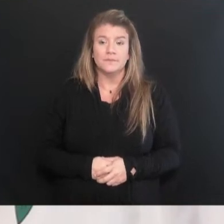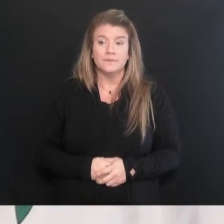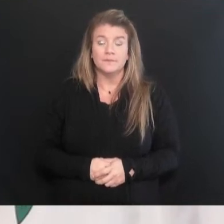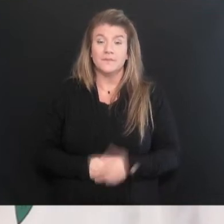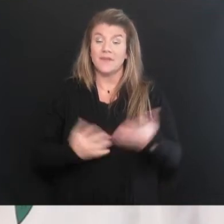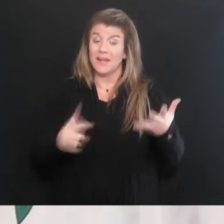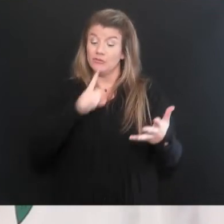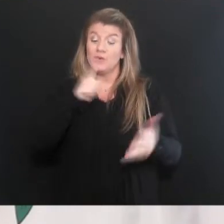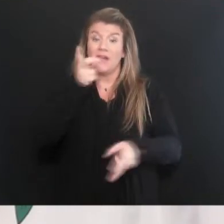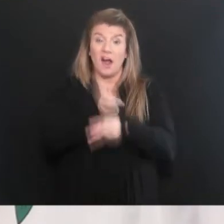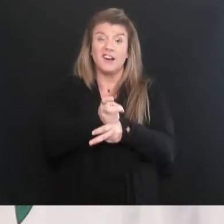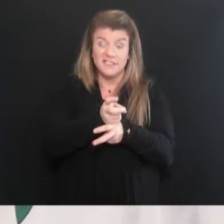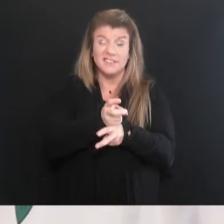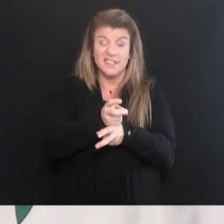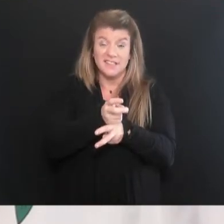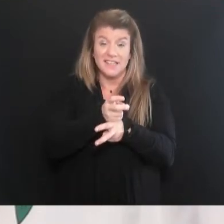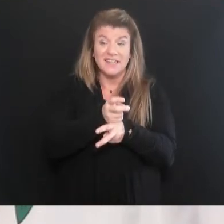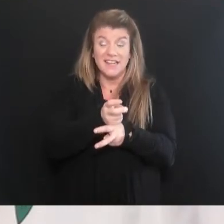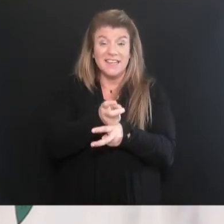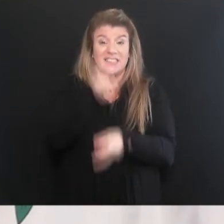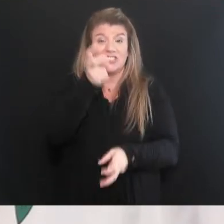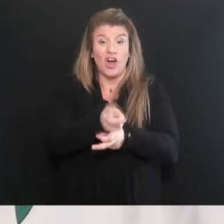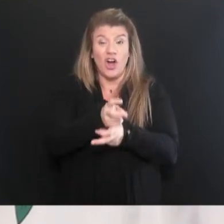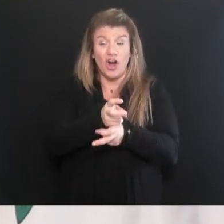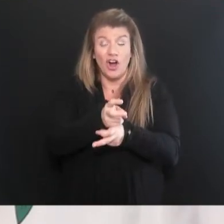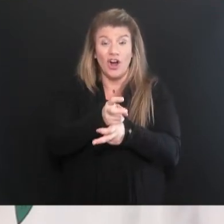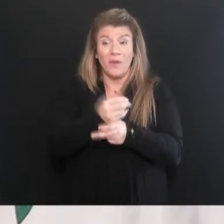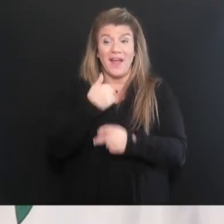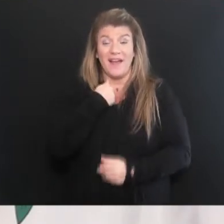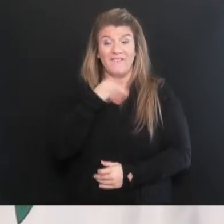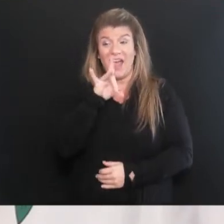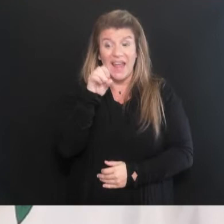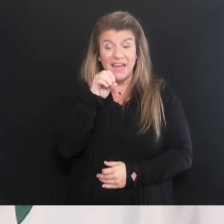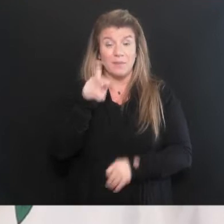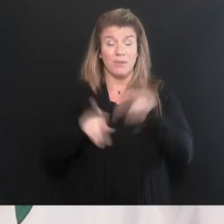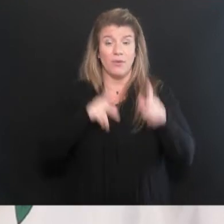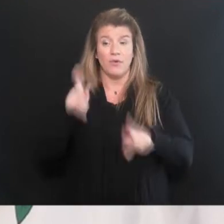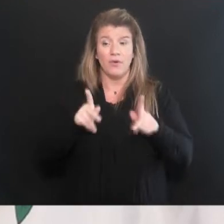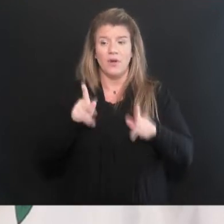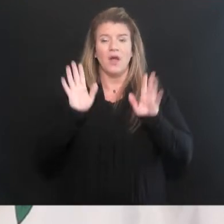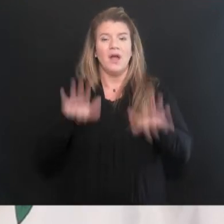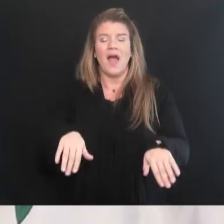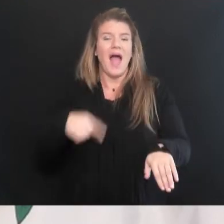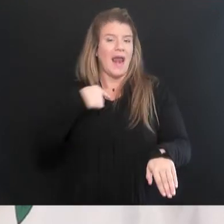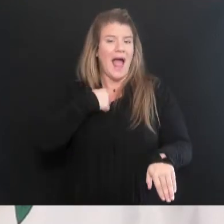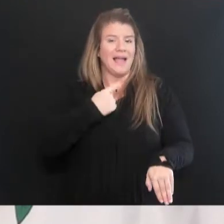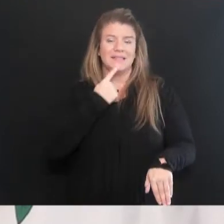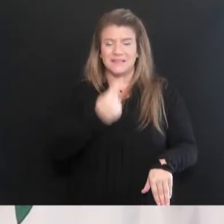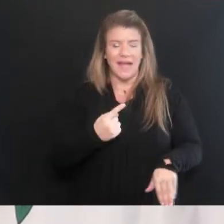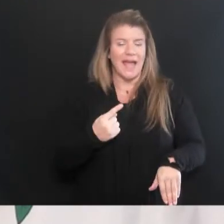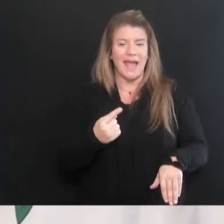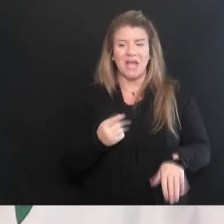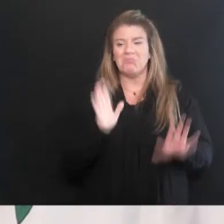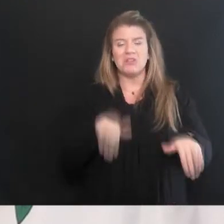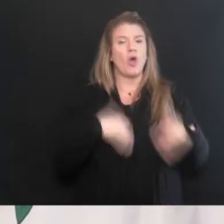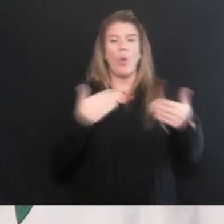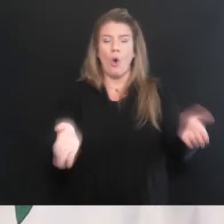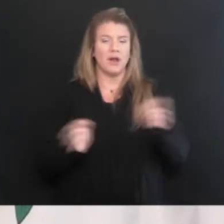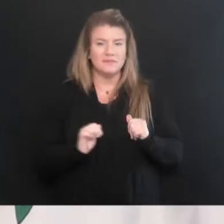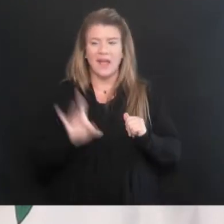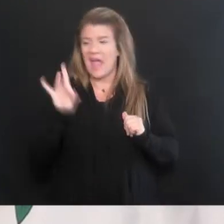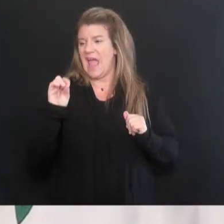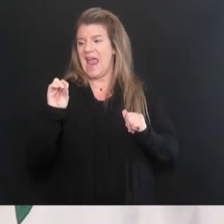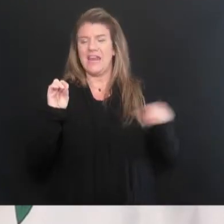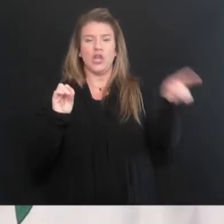It's really tough to think we're just, we've got 80 additional people. And I could say, well, let's just go on. Let's just, we've got 80.